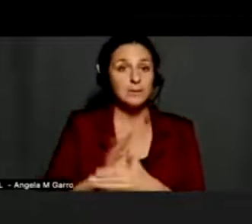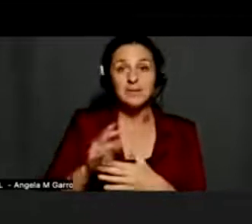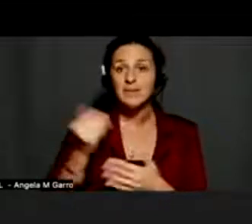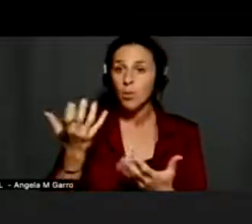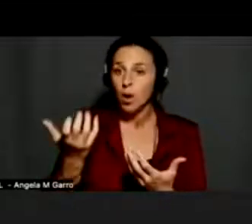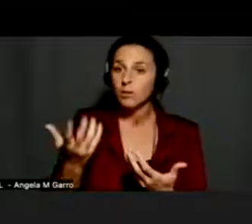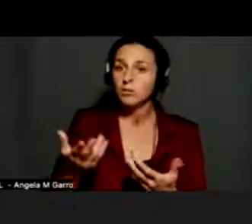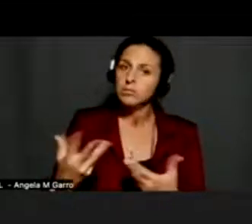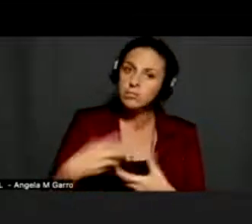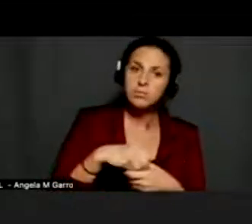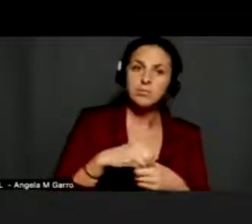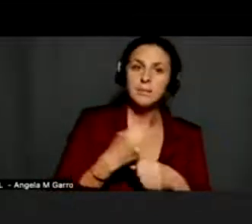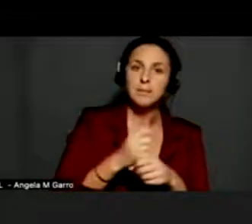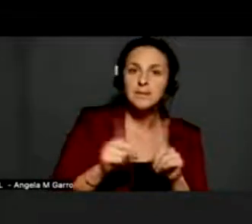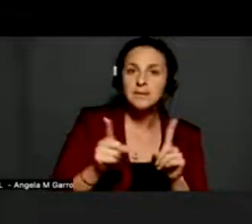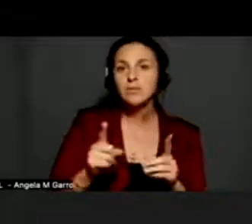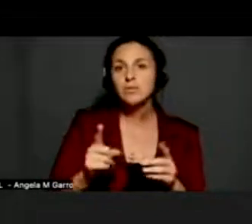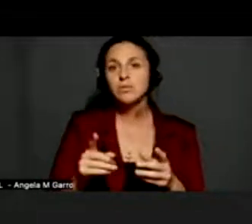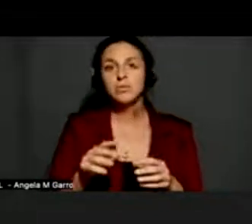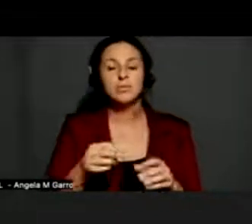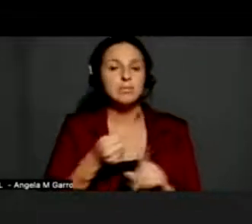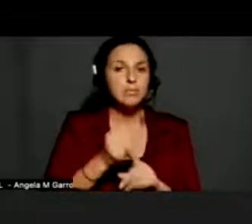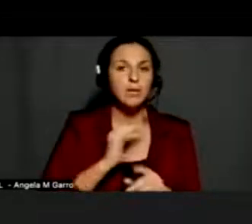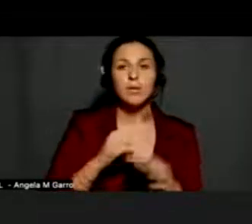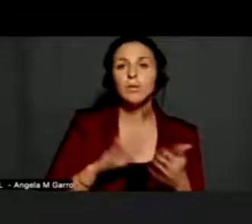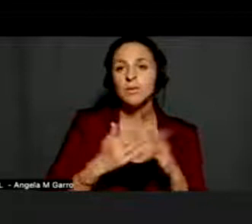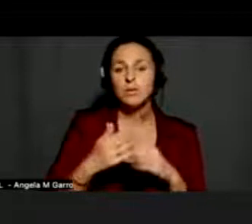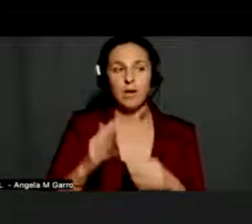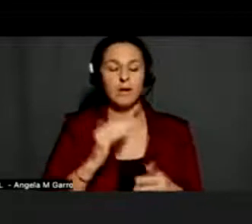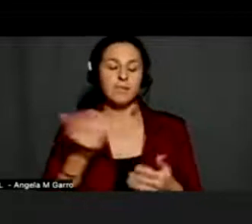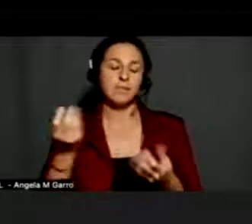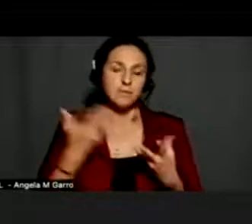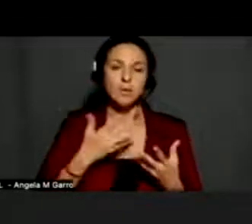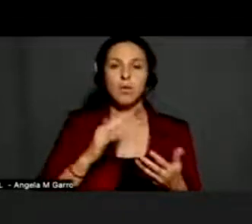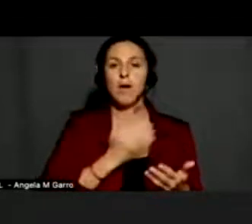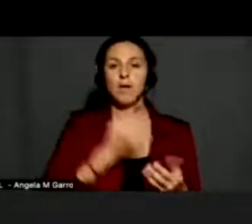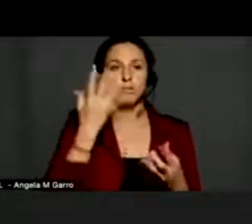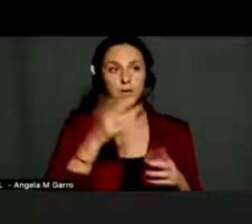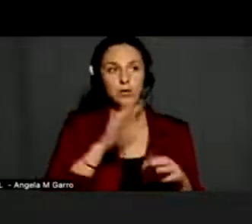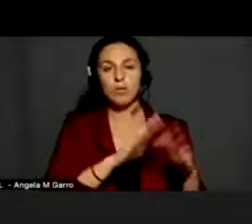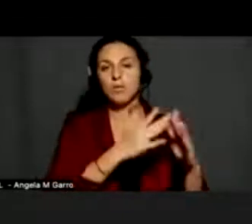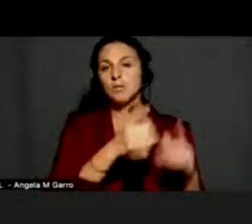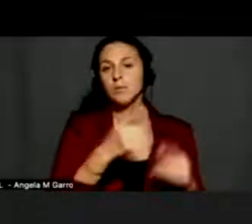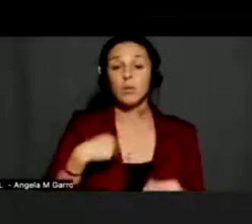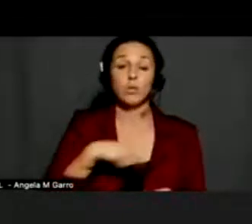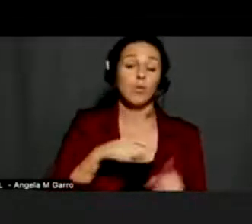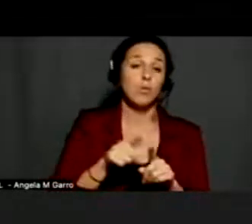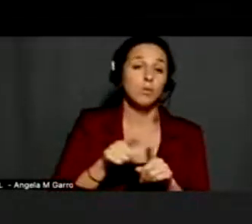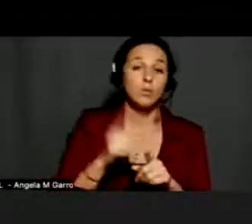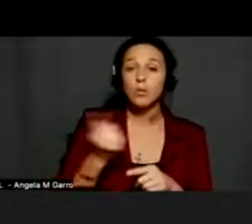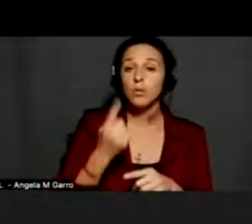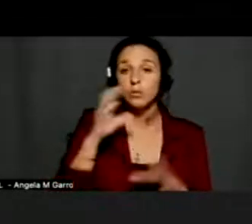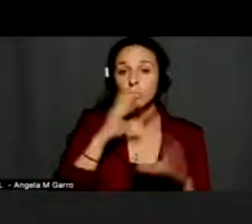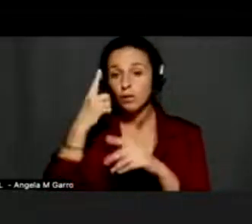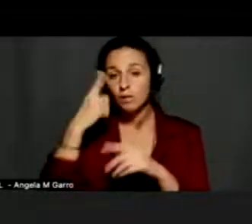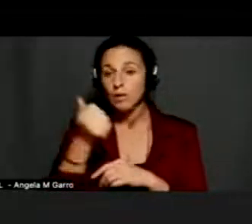us know. Our contact information is on our website, and we're always looking for anyone who wants to